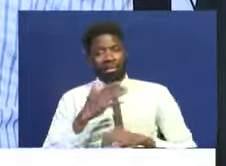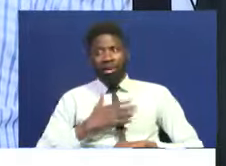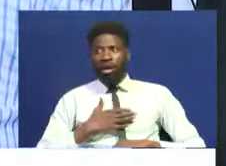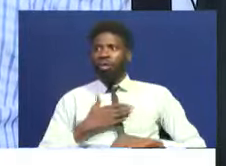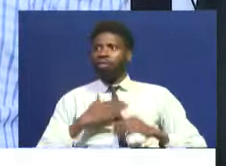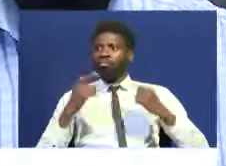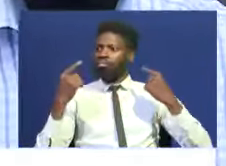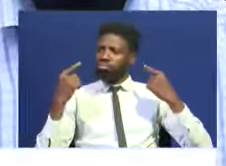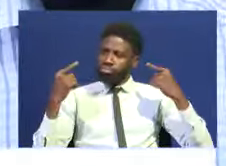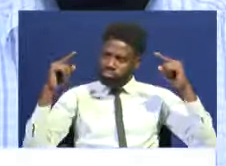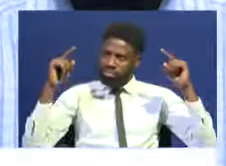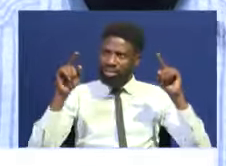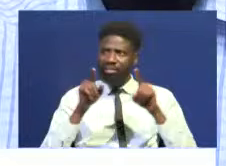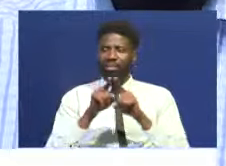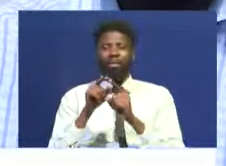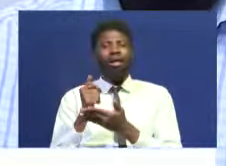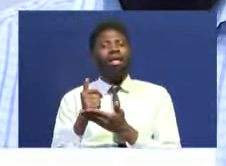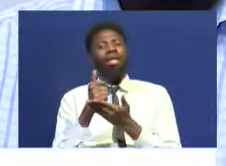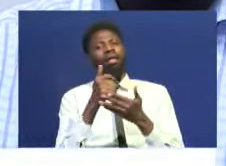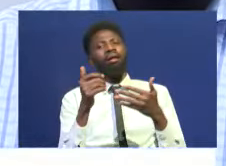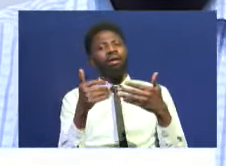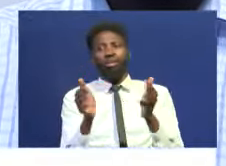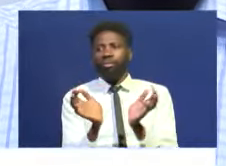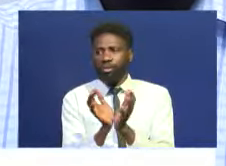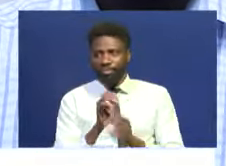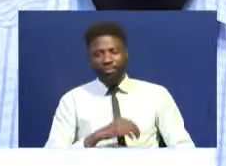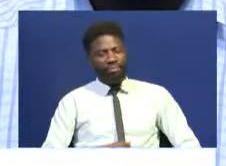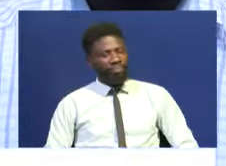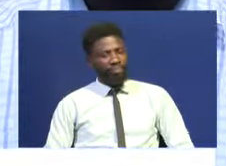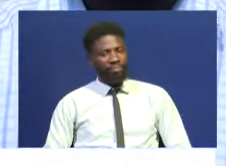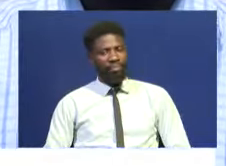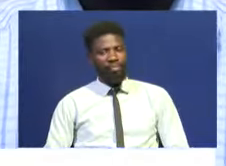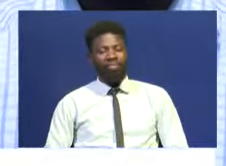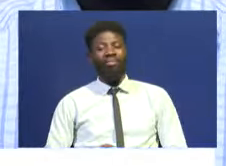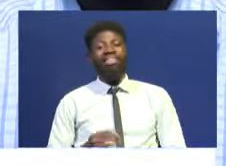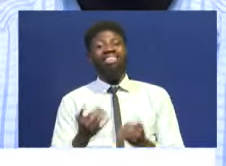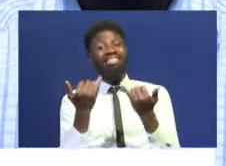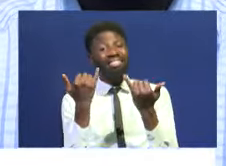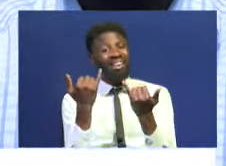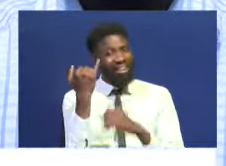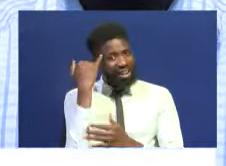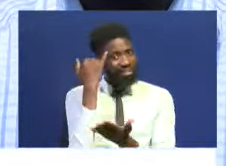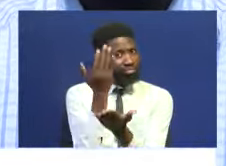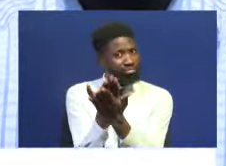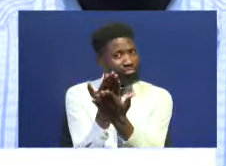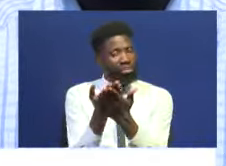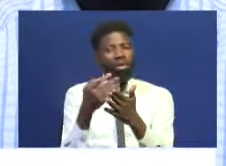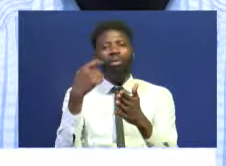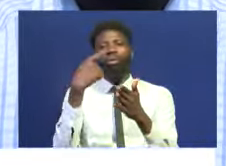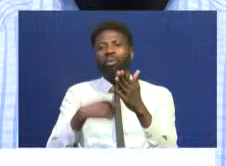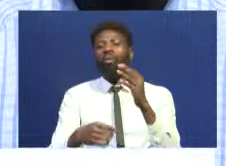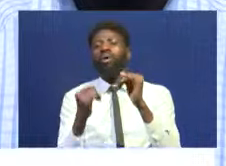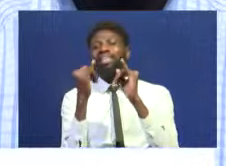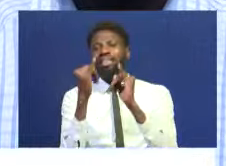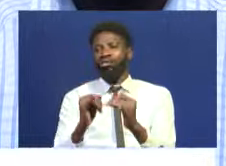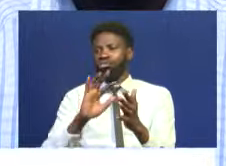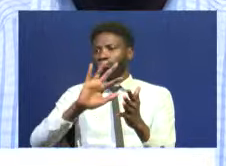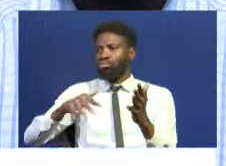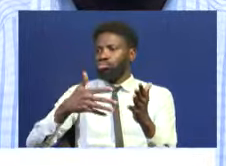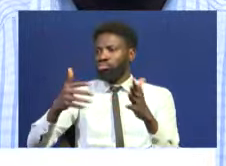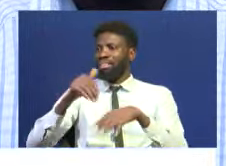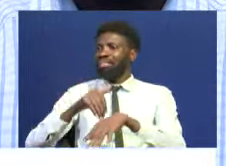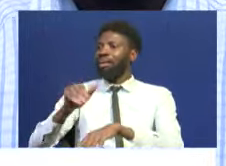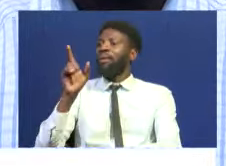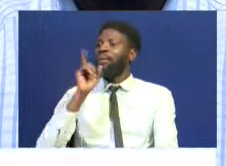to the community. A proposed draft tariff has already been issued and it has already been shared with the stakeholder